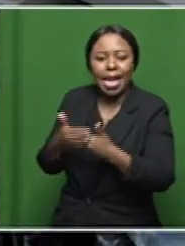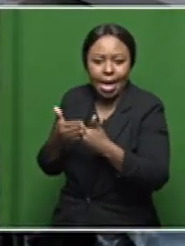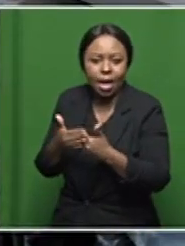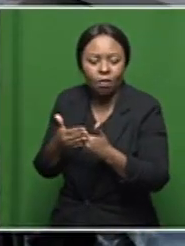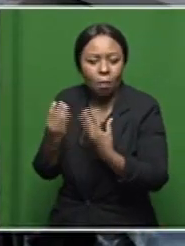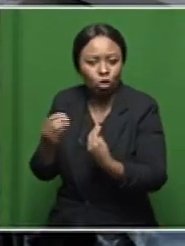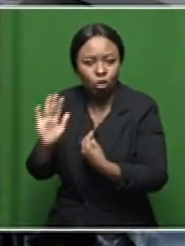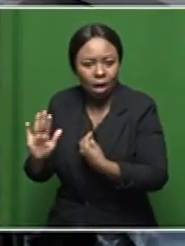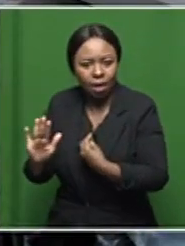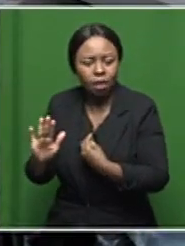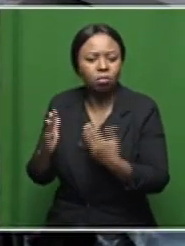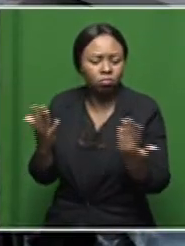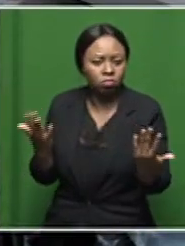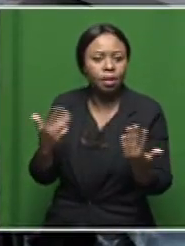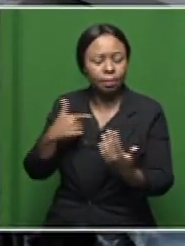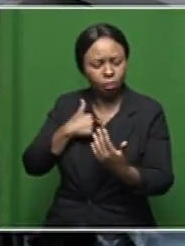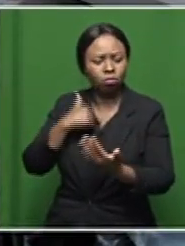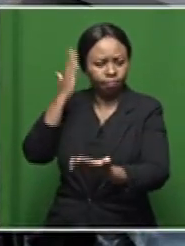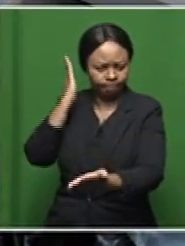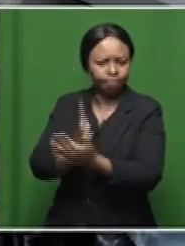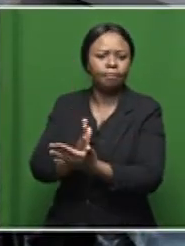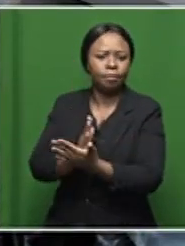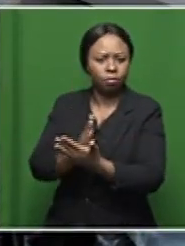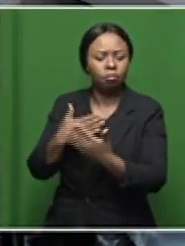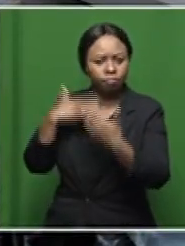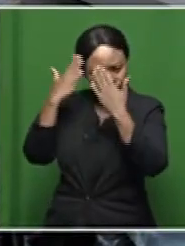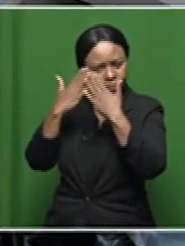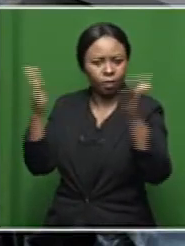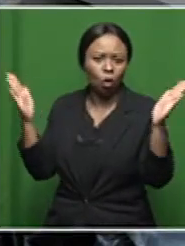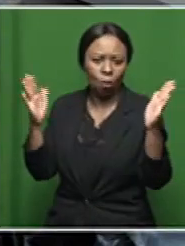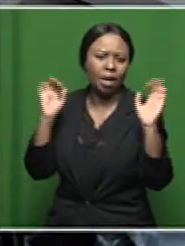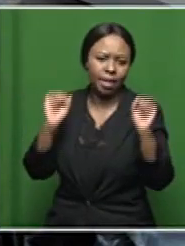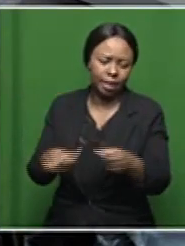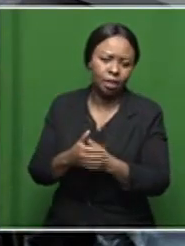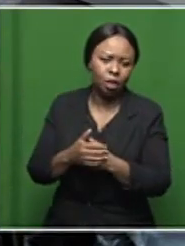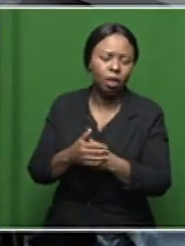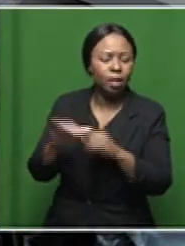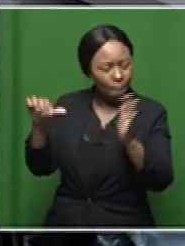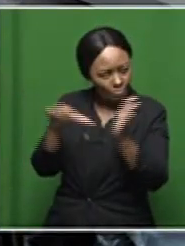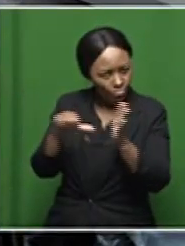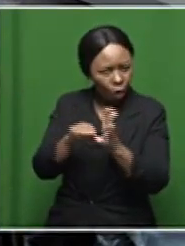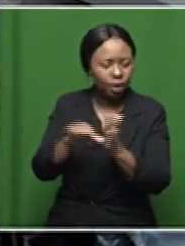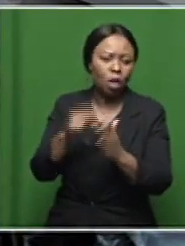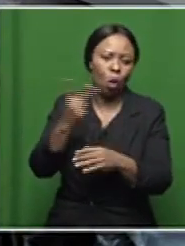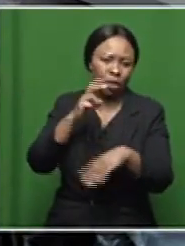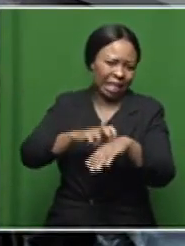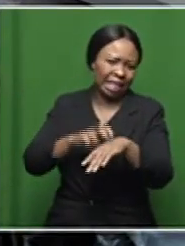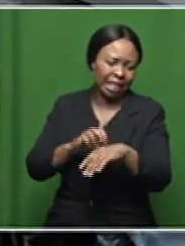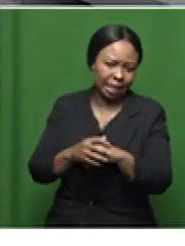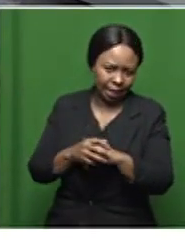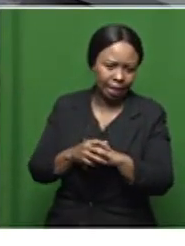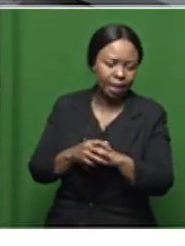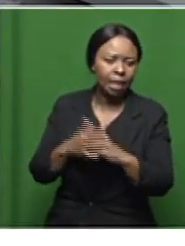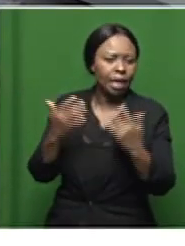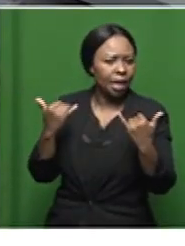think it's definitely something that I am open to and I think is necessary. I mean, having had the scare, and if